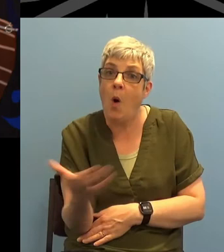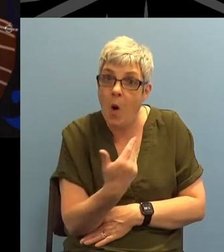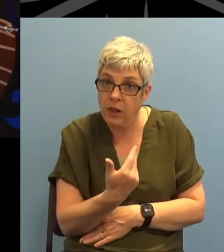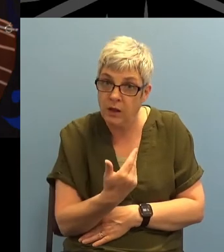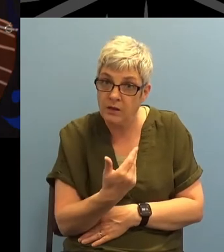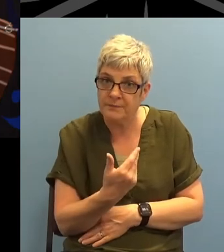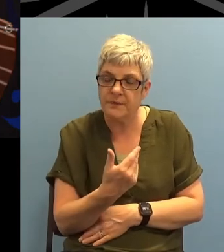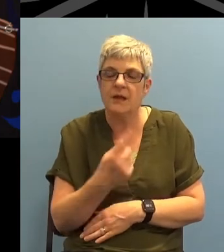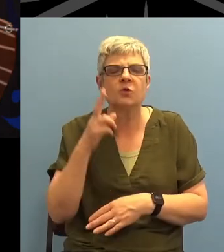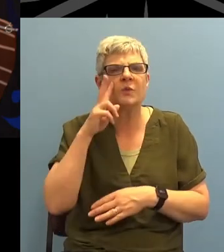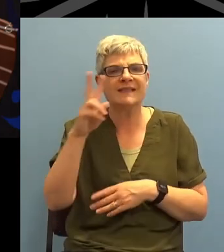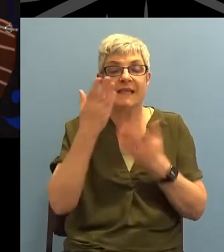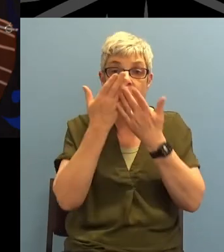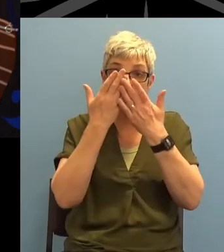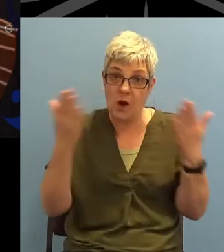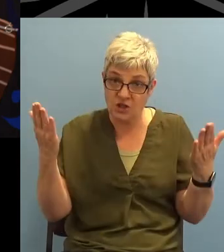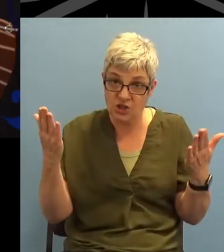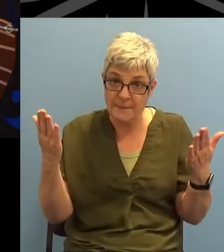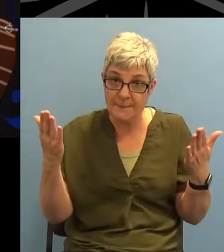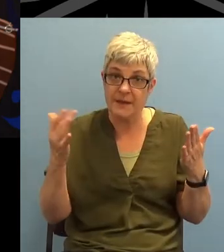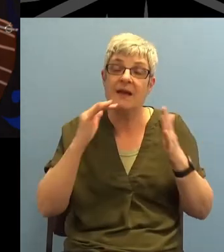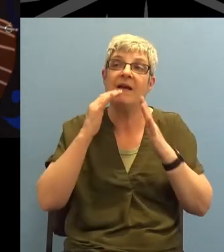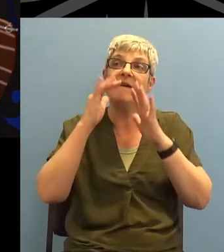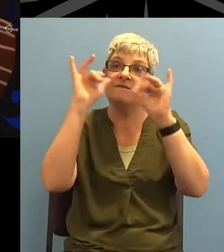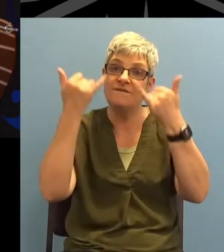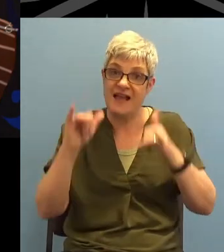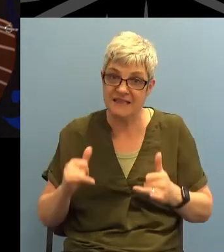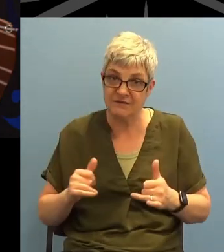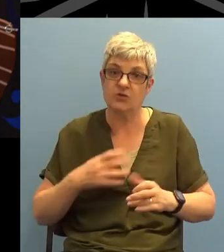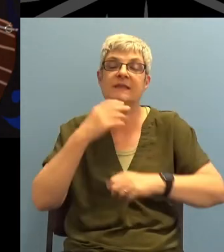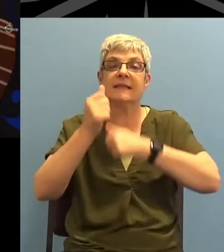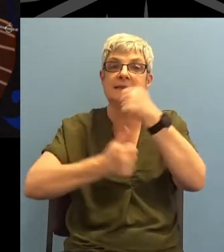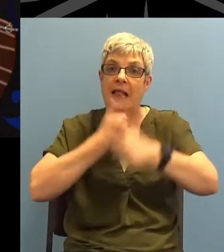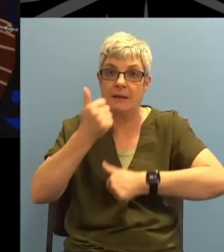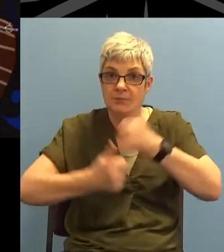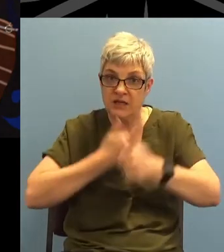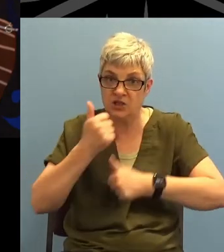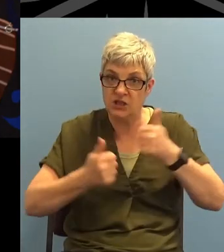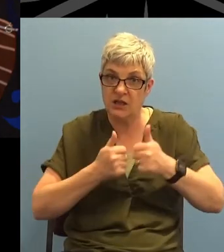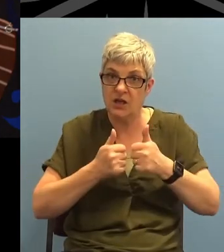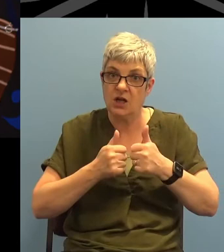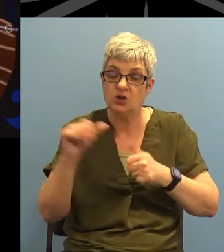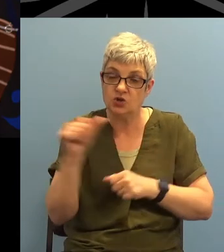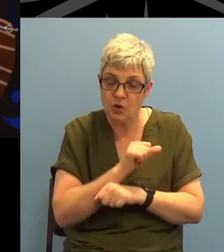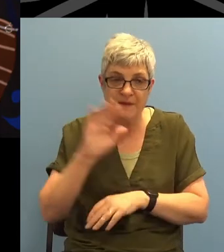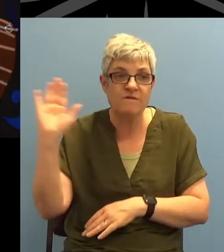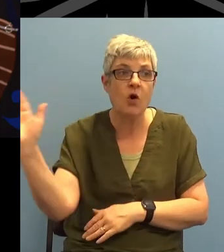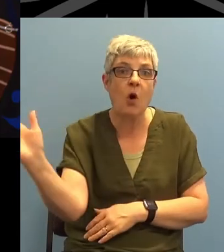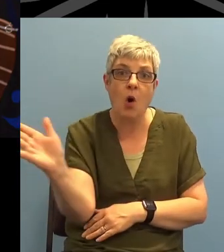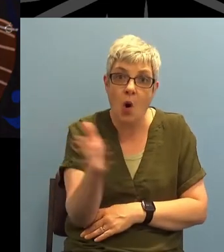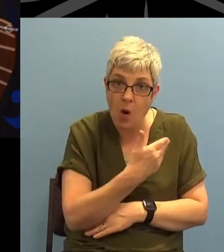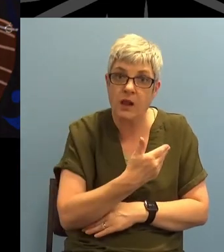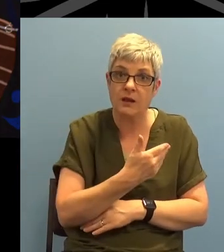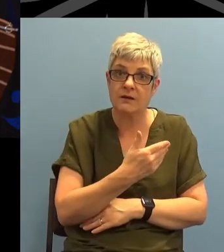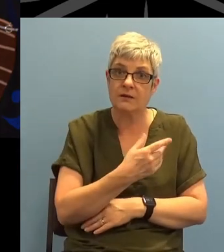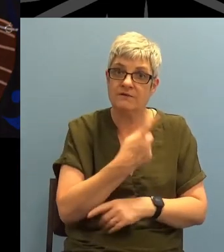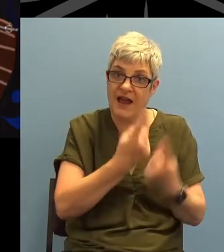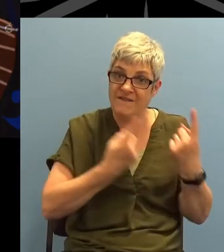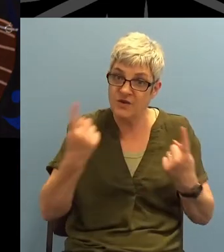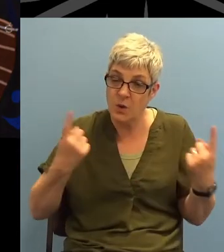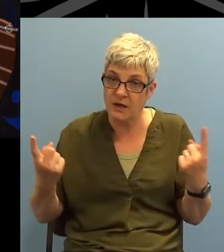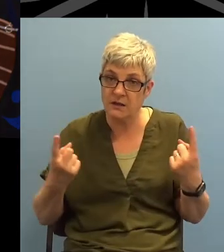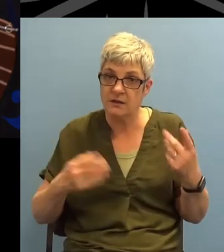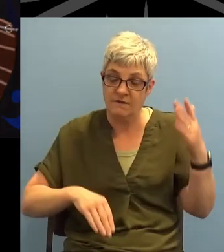what we see is that worship, festivals, celebration were to be for absolutely everybody, the